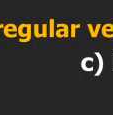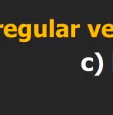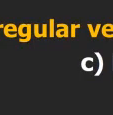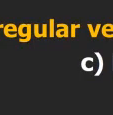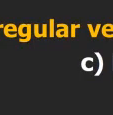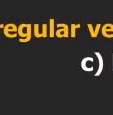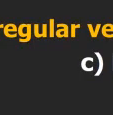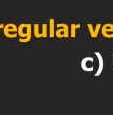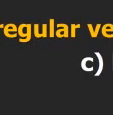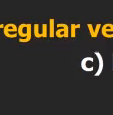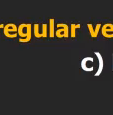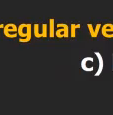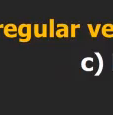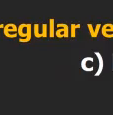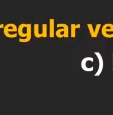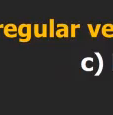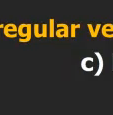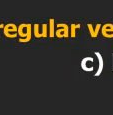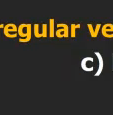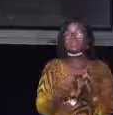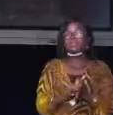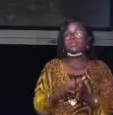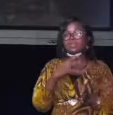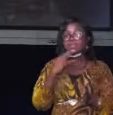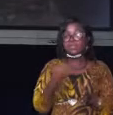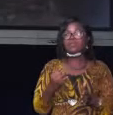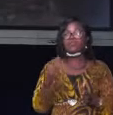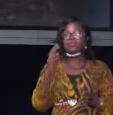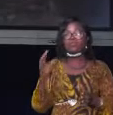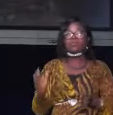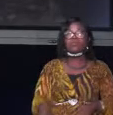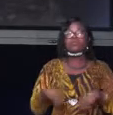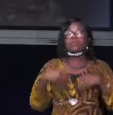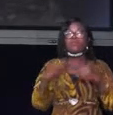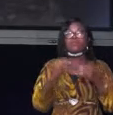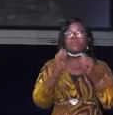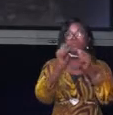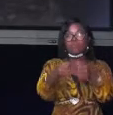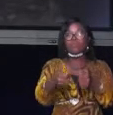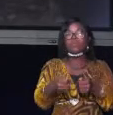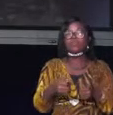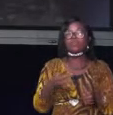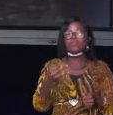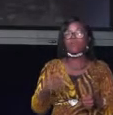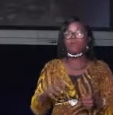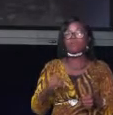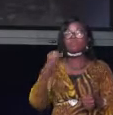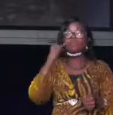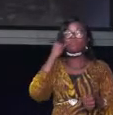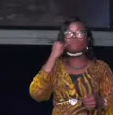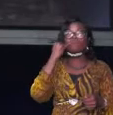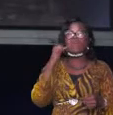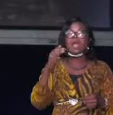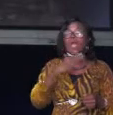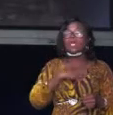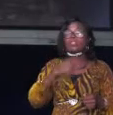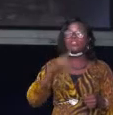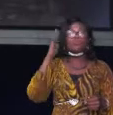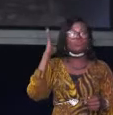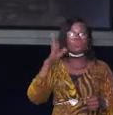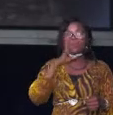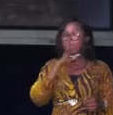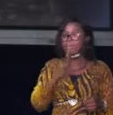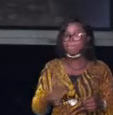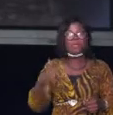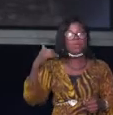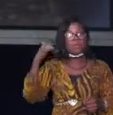guarantees packs of Good Life Magic Juice. That is when you do your homework. Please do, and you will be